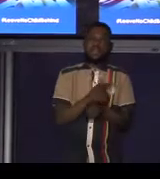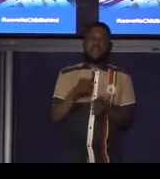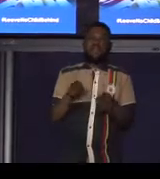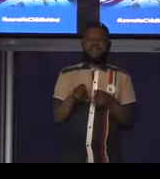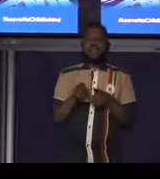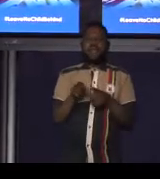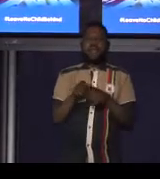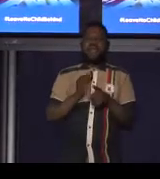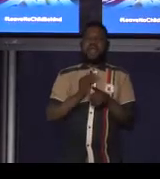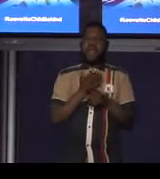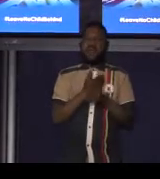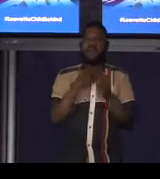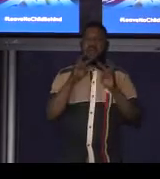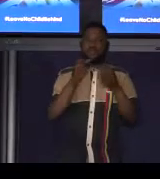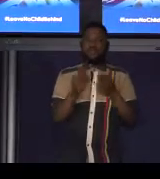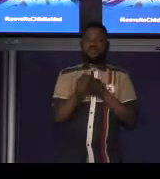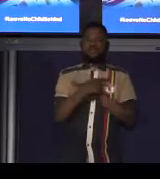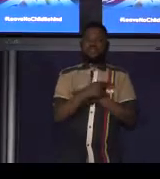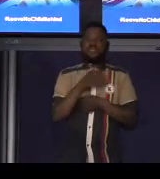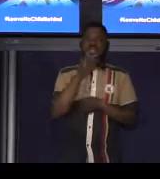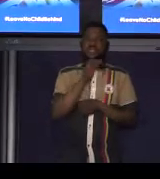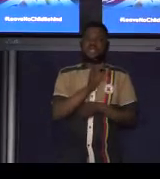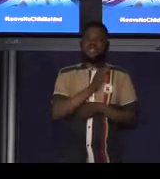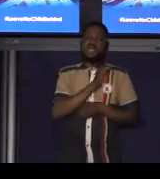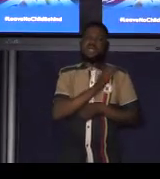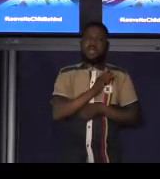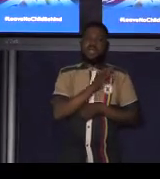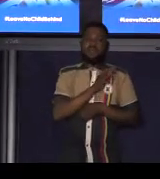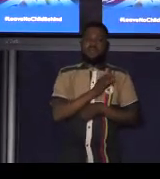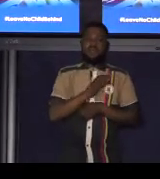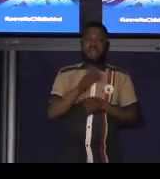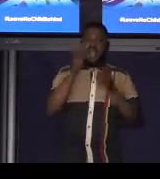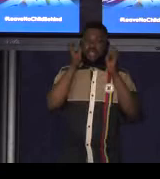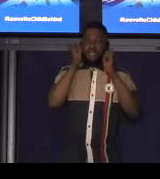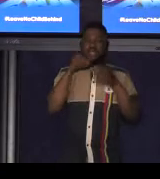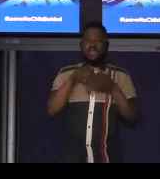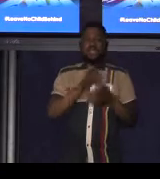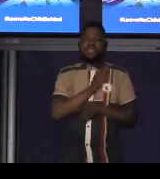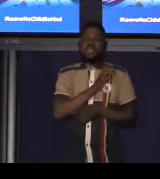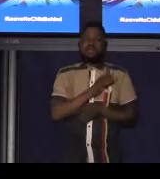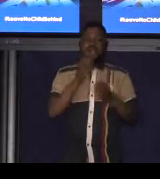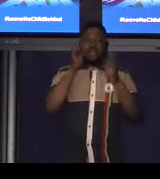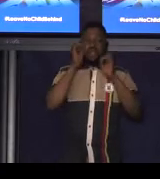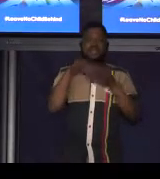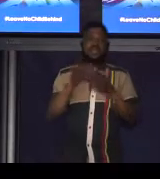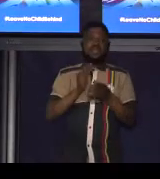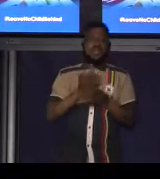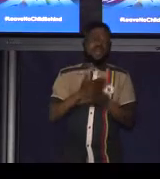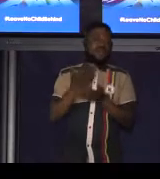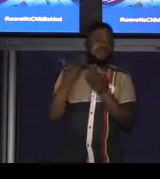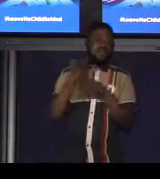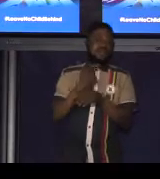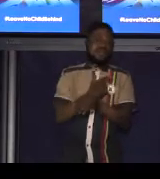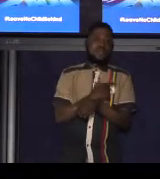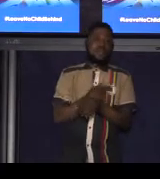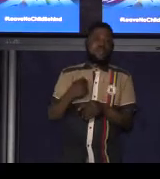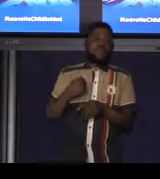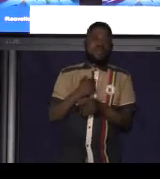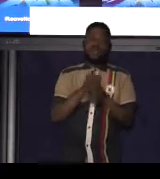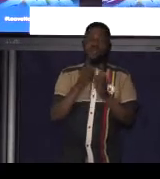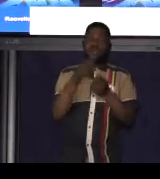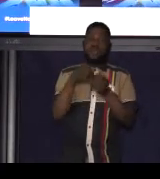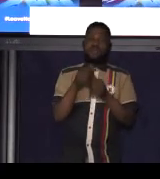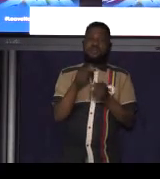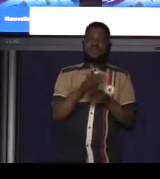lesson. Our subject for today is civic education. In civic education, in our last lesson, we talked